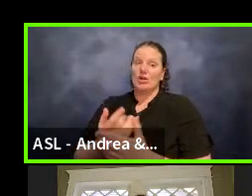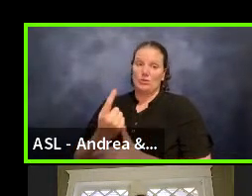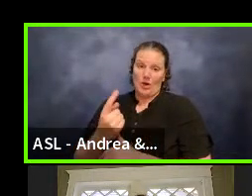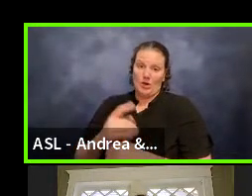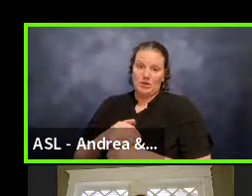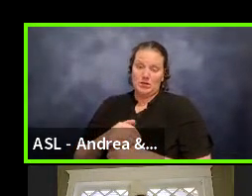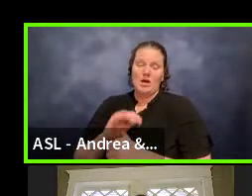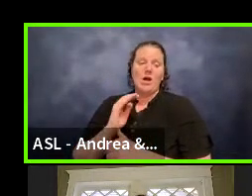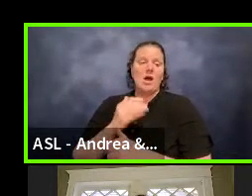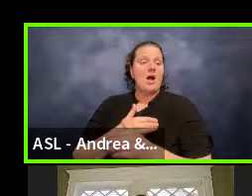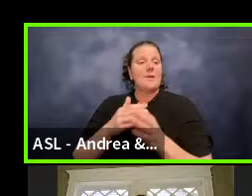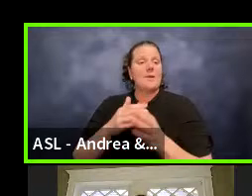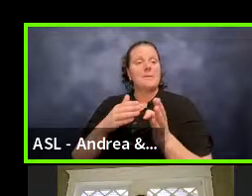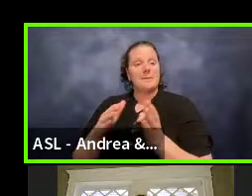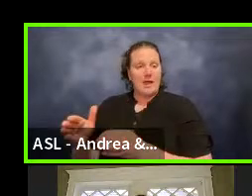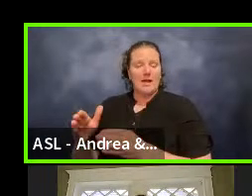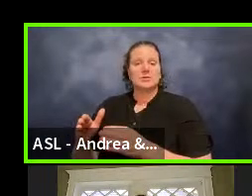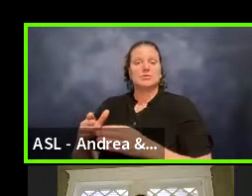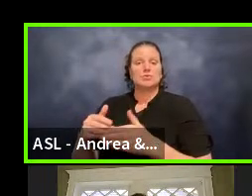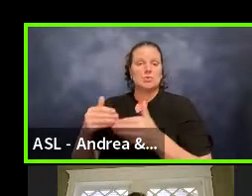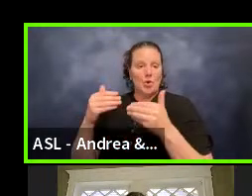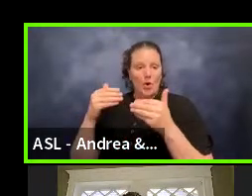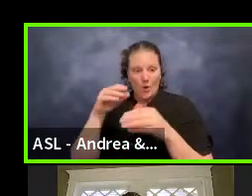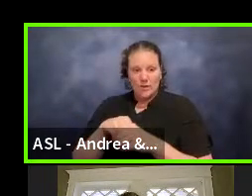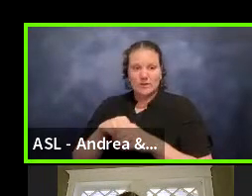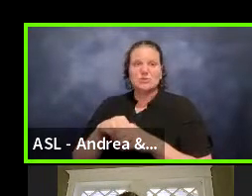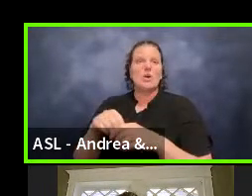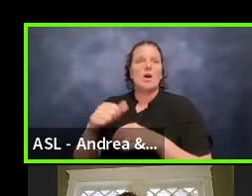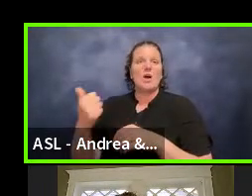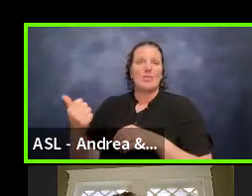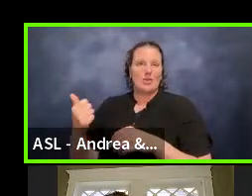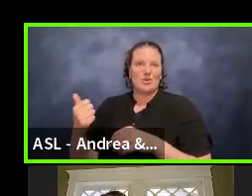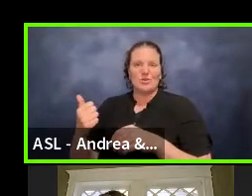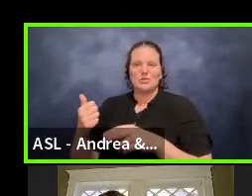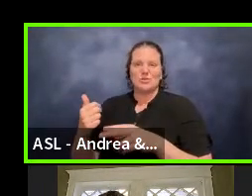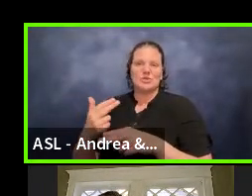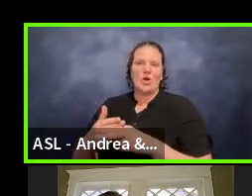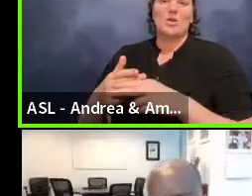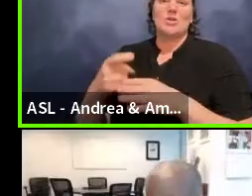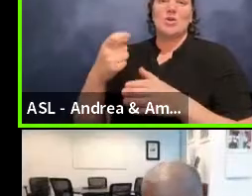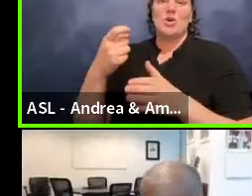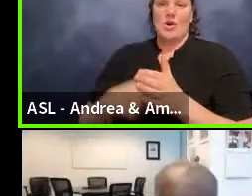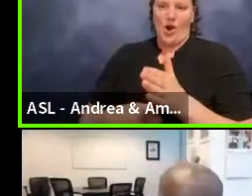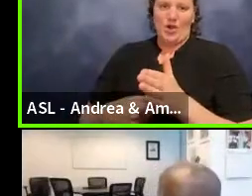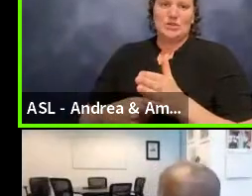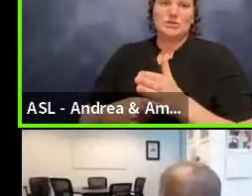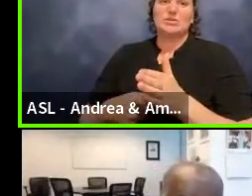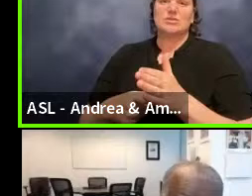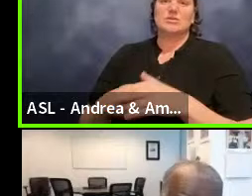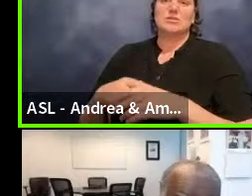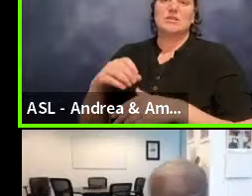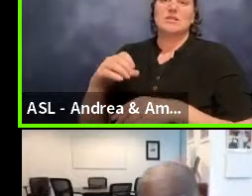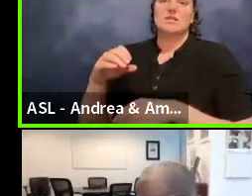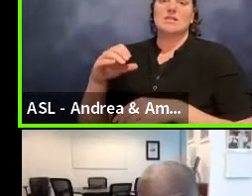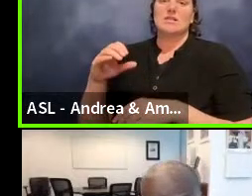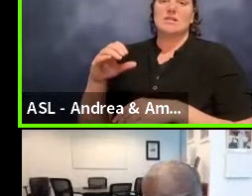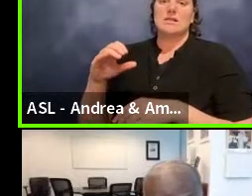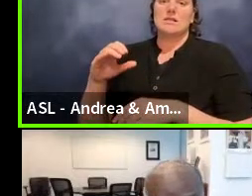our plan to go into another what's called a cost CVIP,